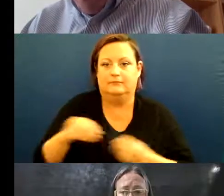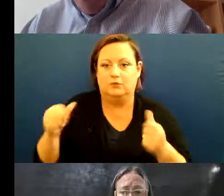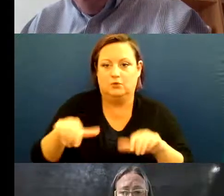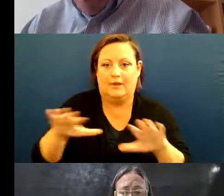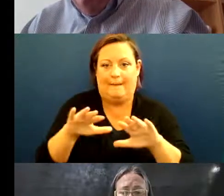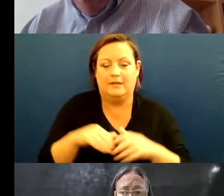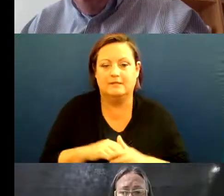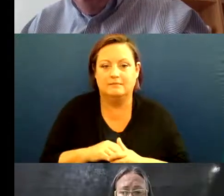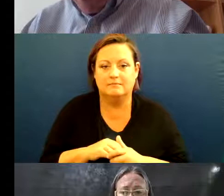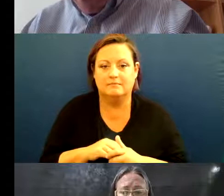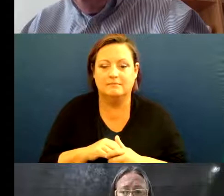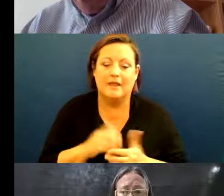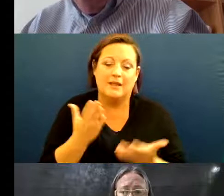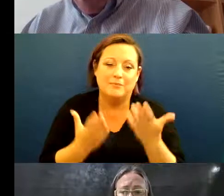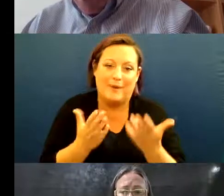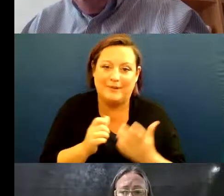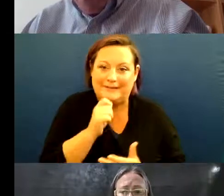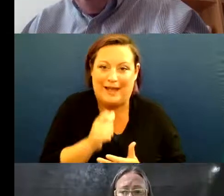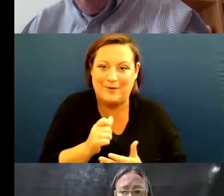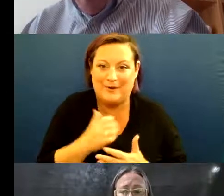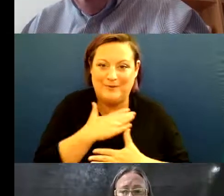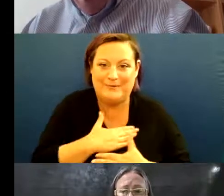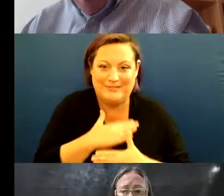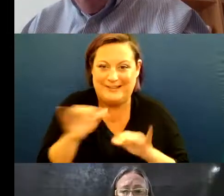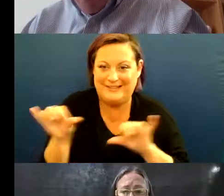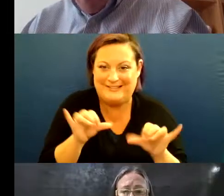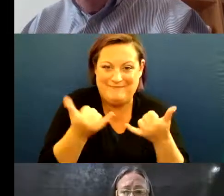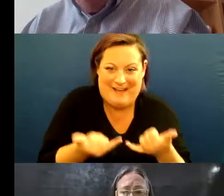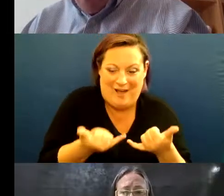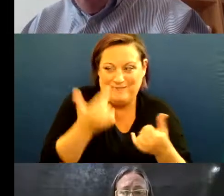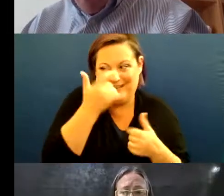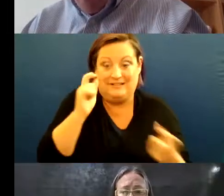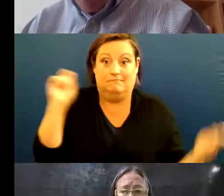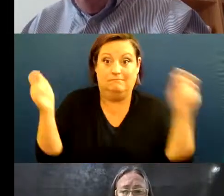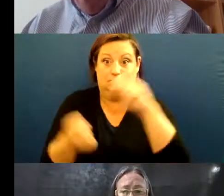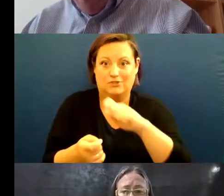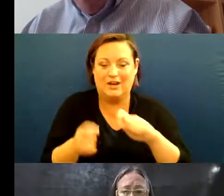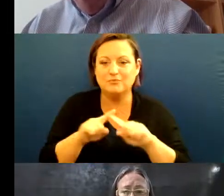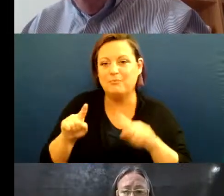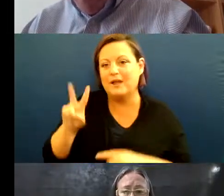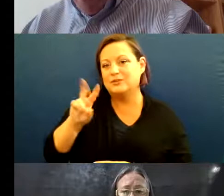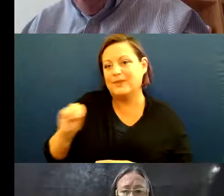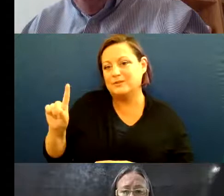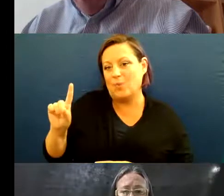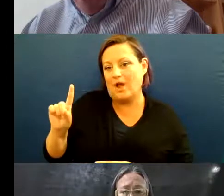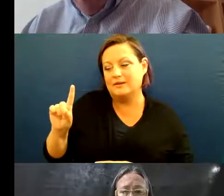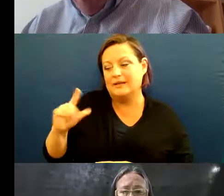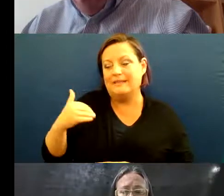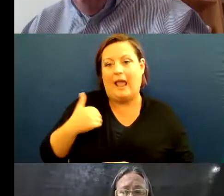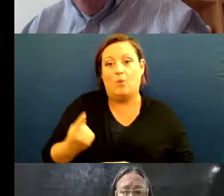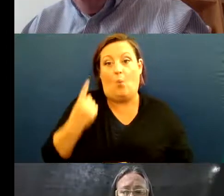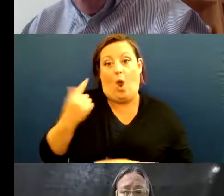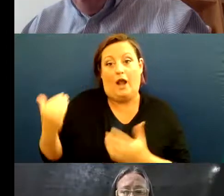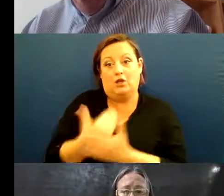appreciate it now because it's changed very much. But in 2001, there was one new building